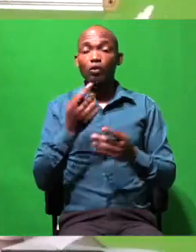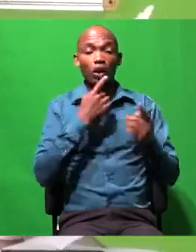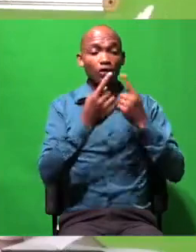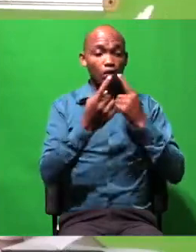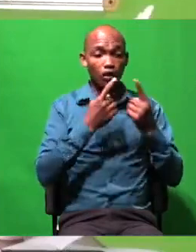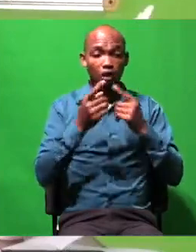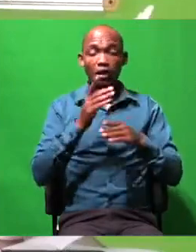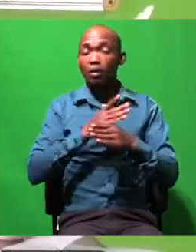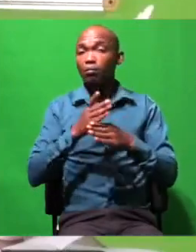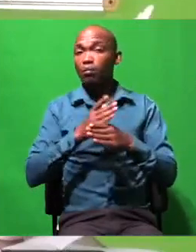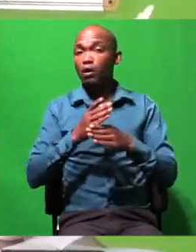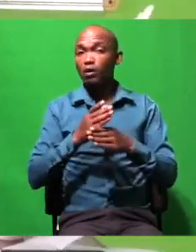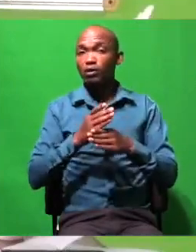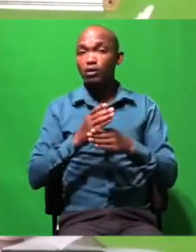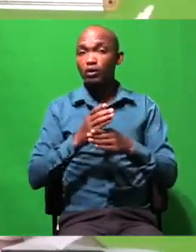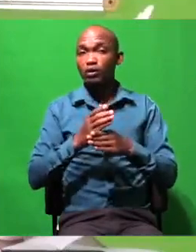we are talking about crop